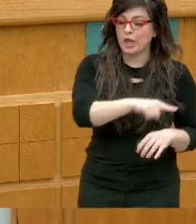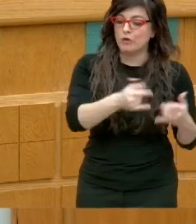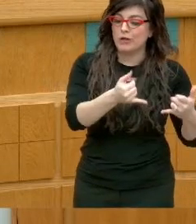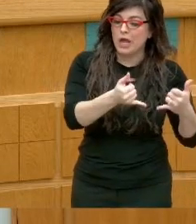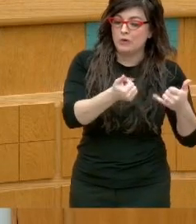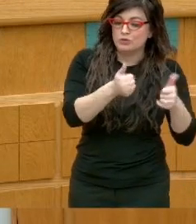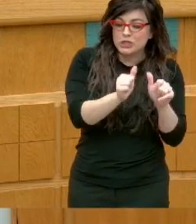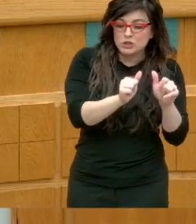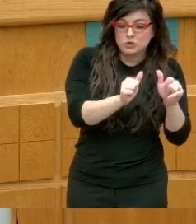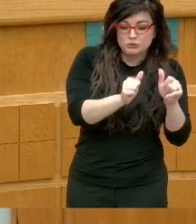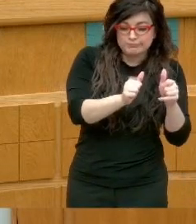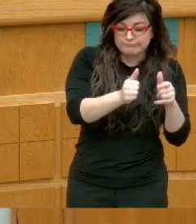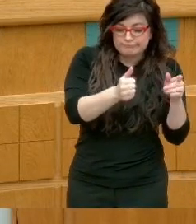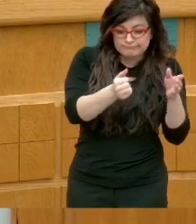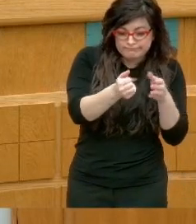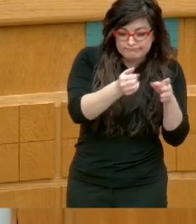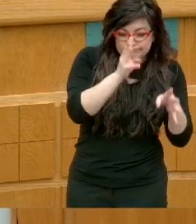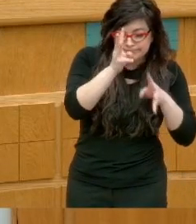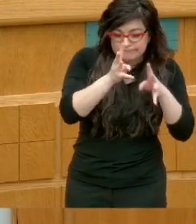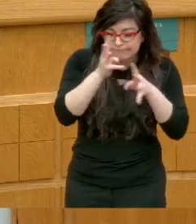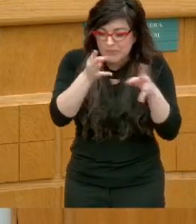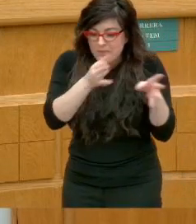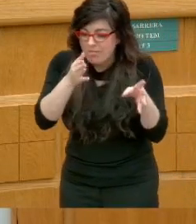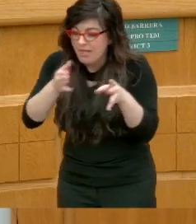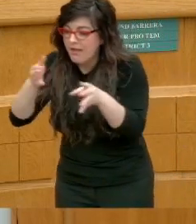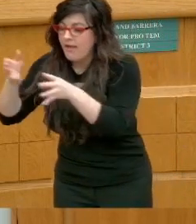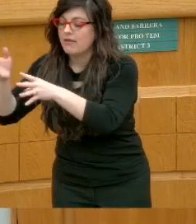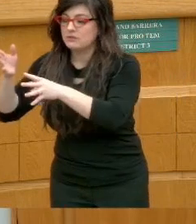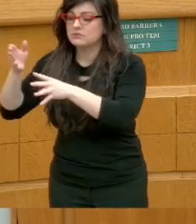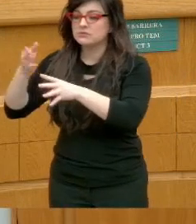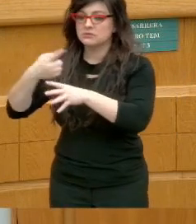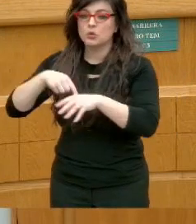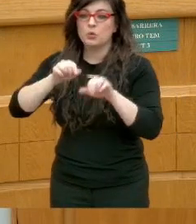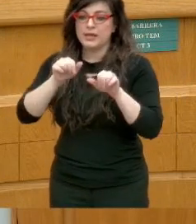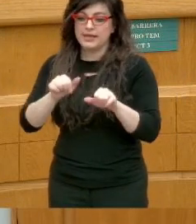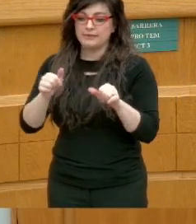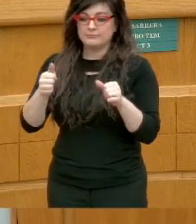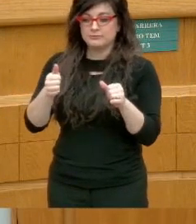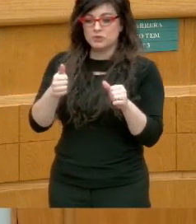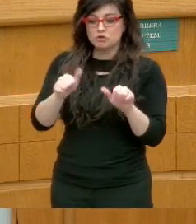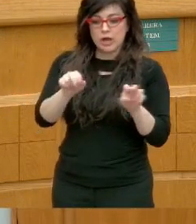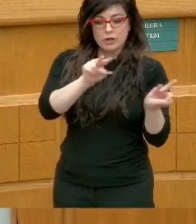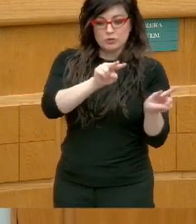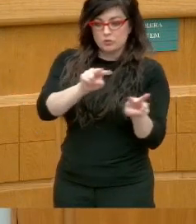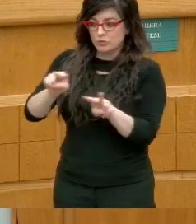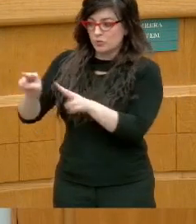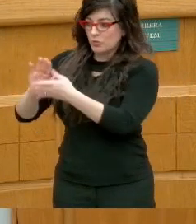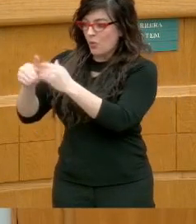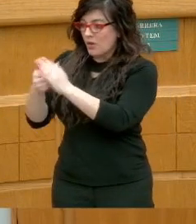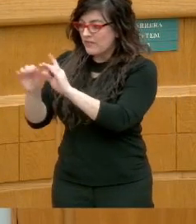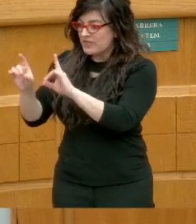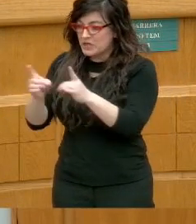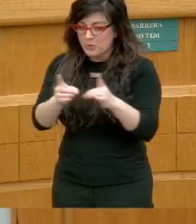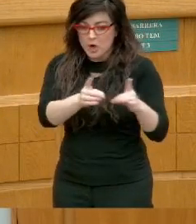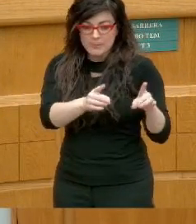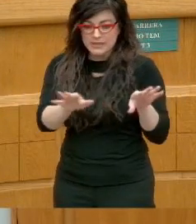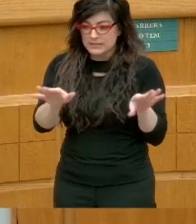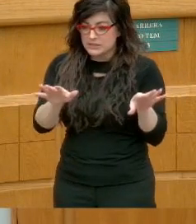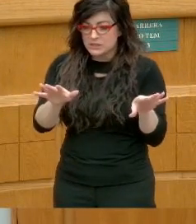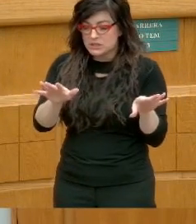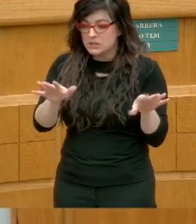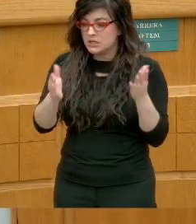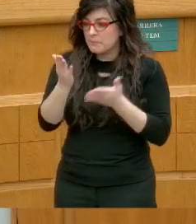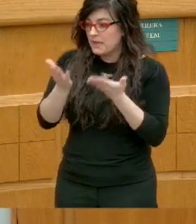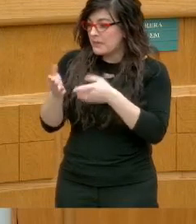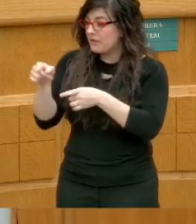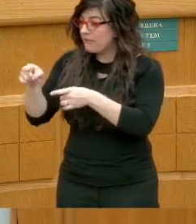now, and we'll be able to look at them across all the 32 departments to see their similarities. Did one department maybe not do something that